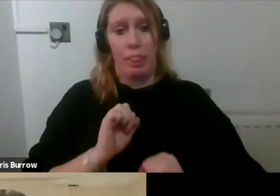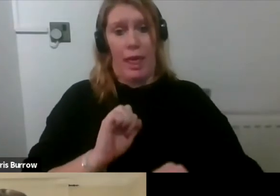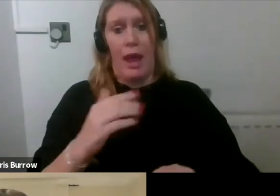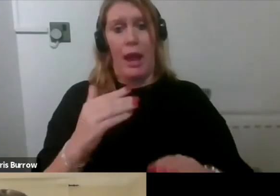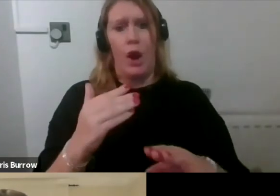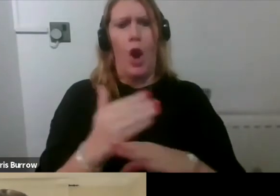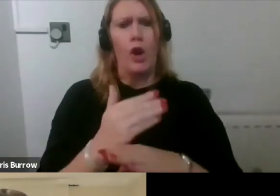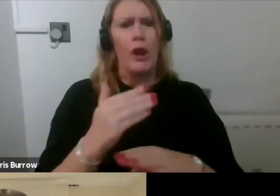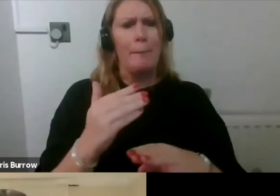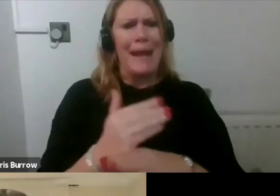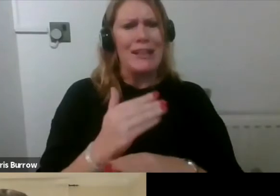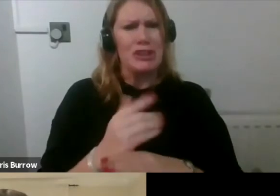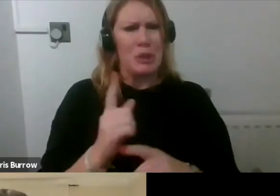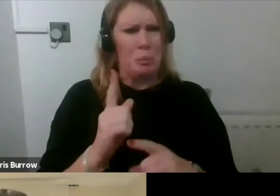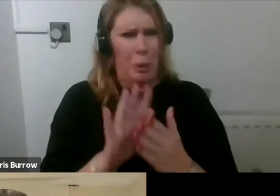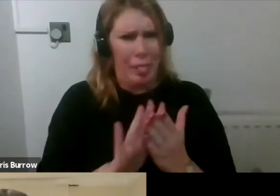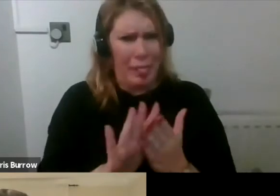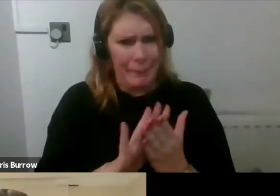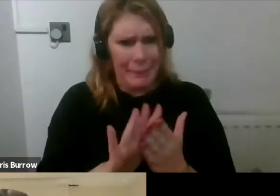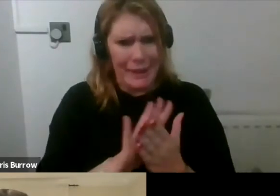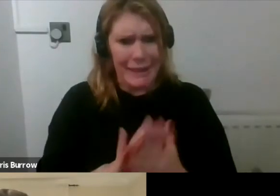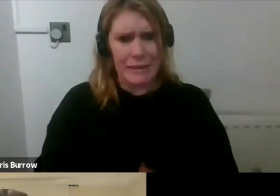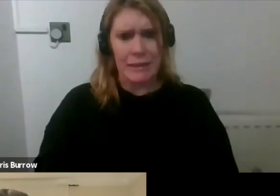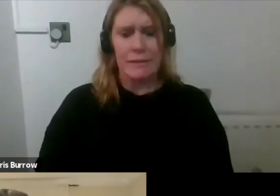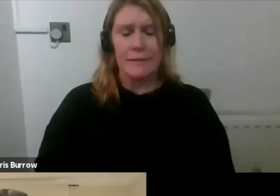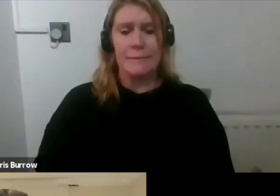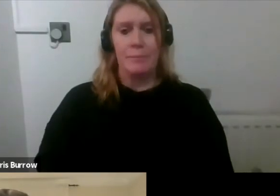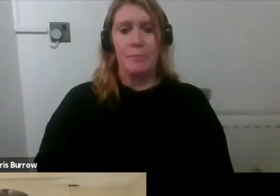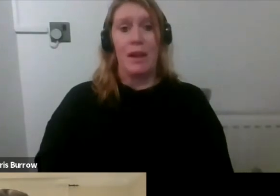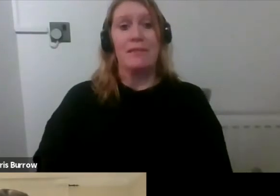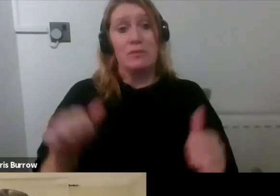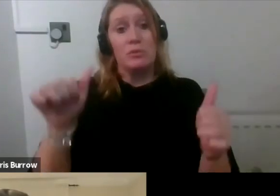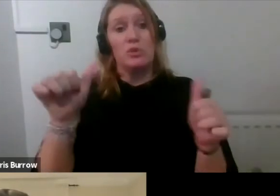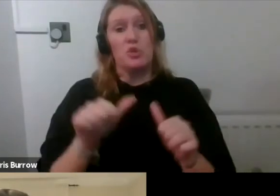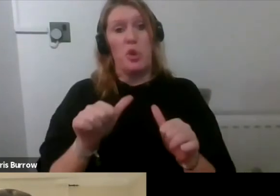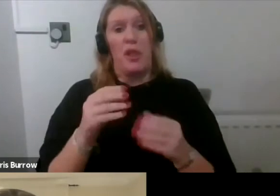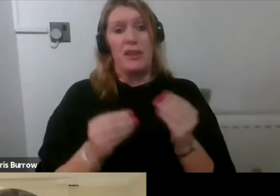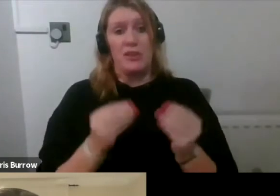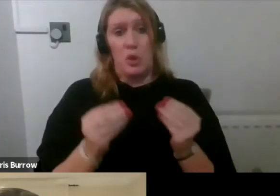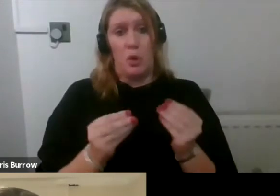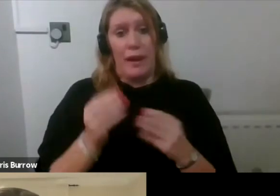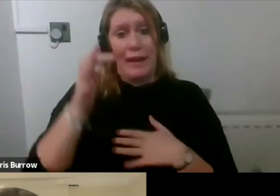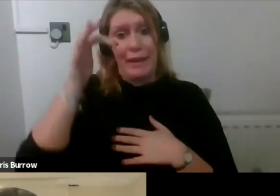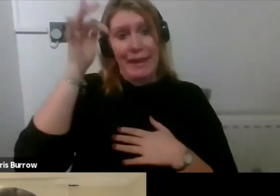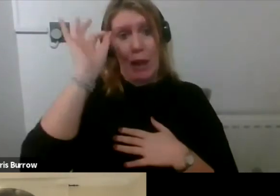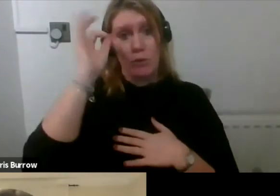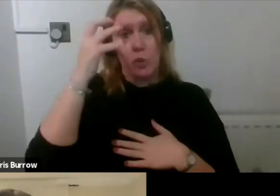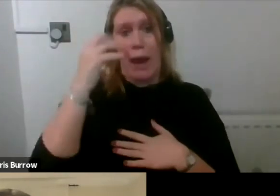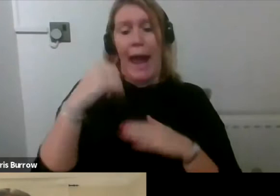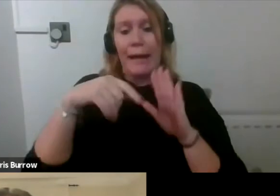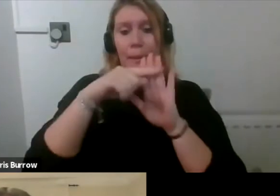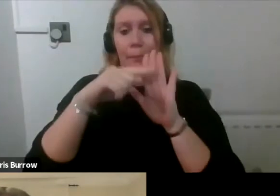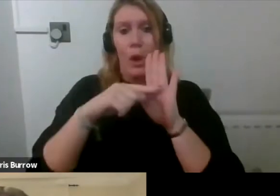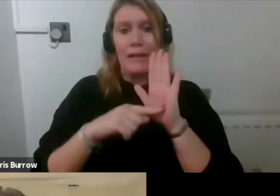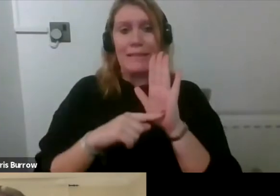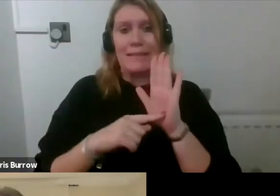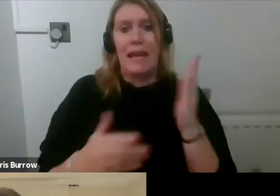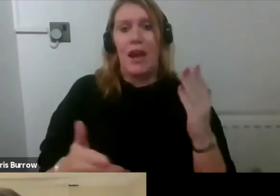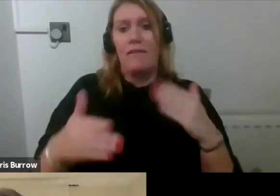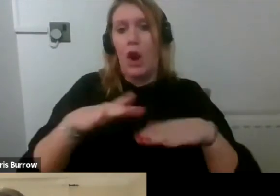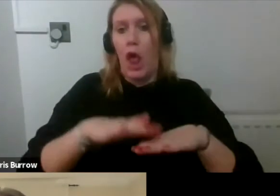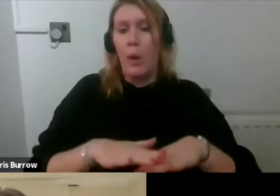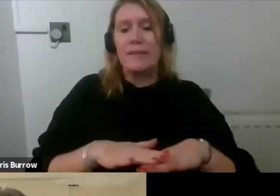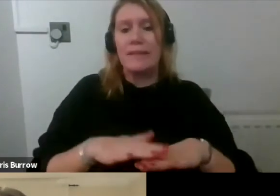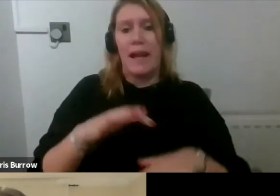mean?" And it turned out, to cut a long story short, the council had a policy of closing down voluntary